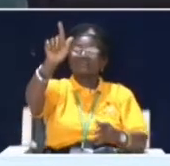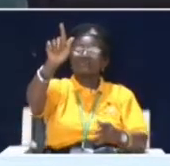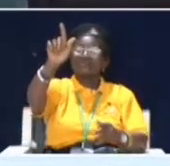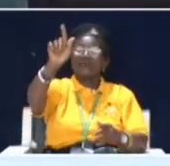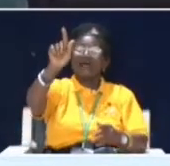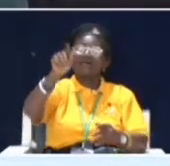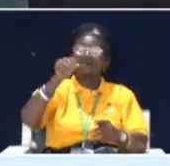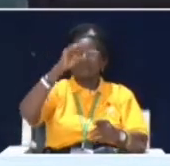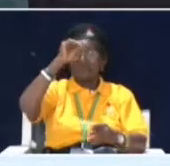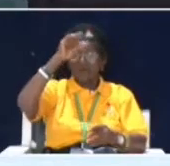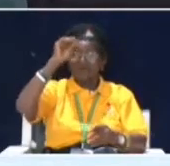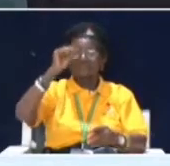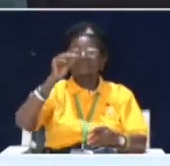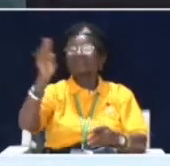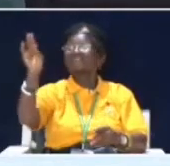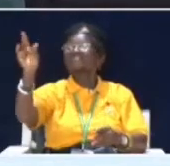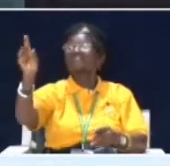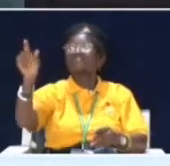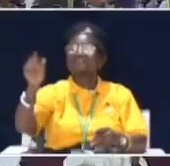17 girls.